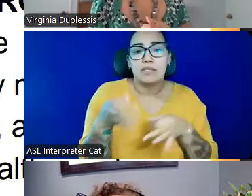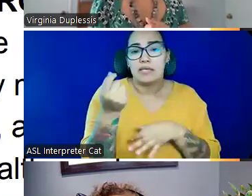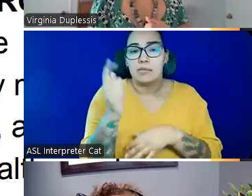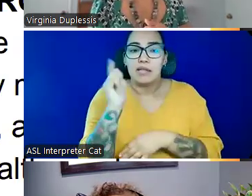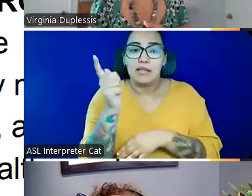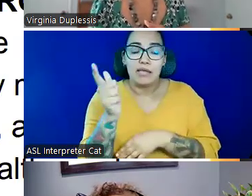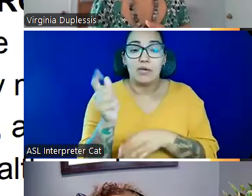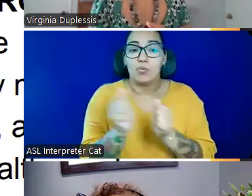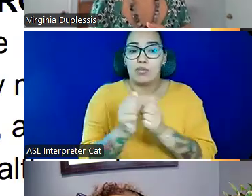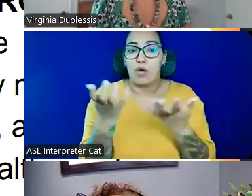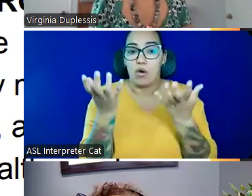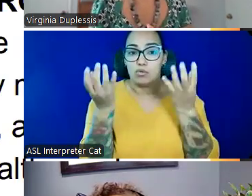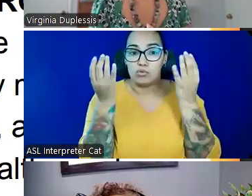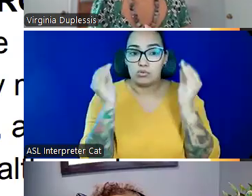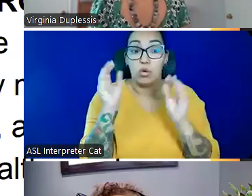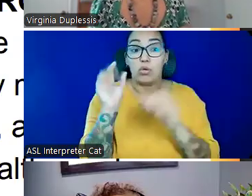our